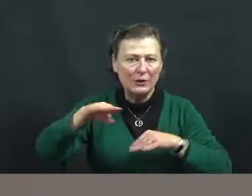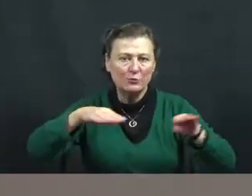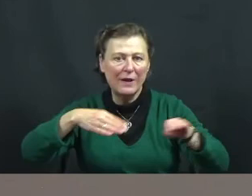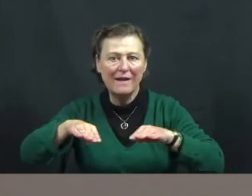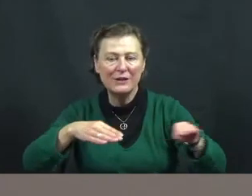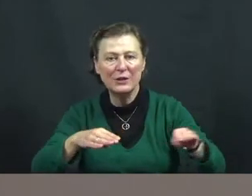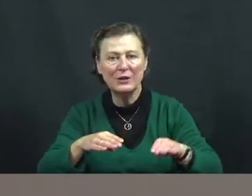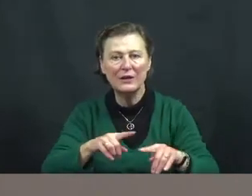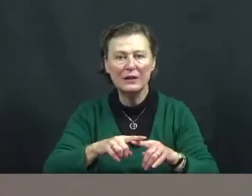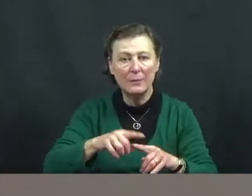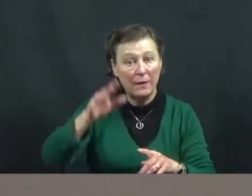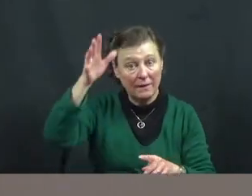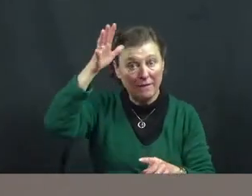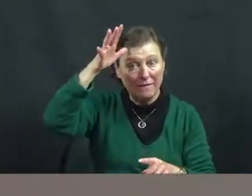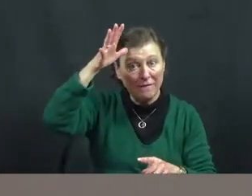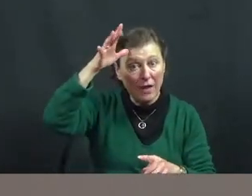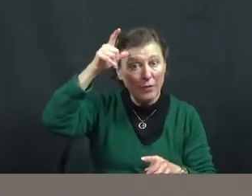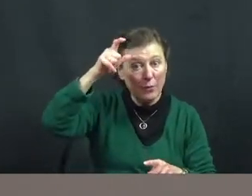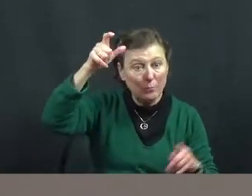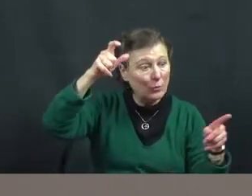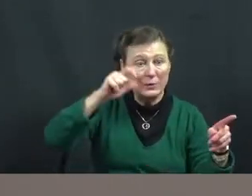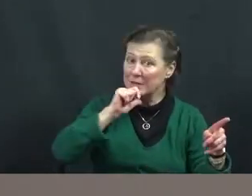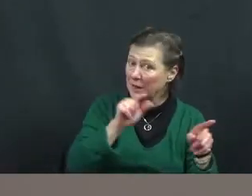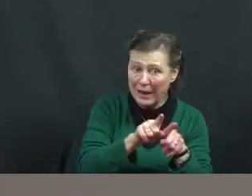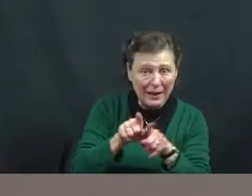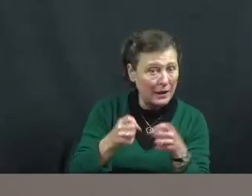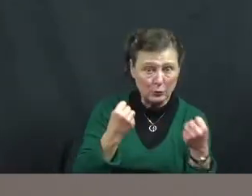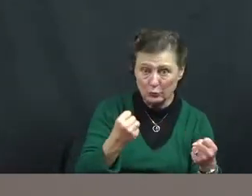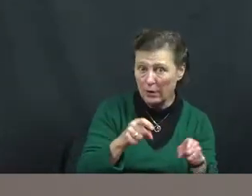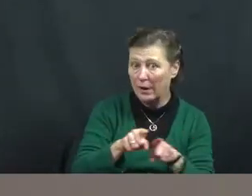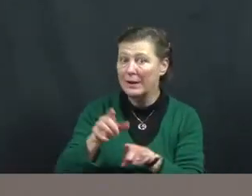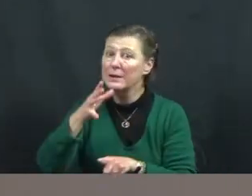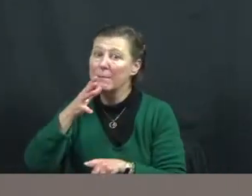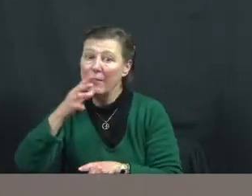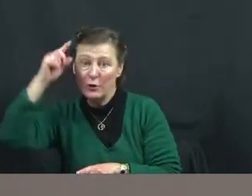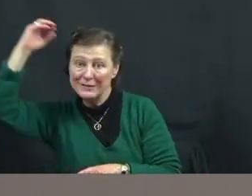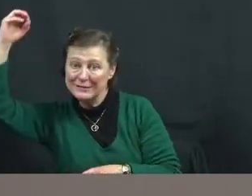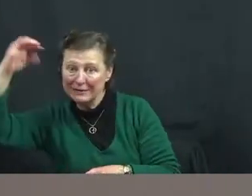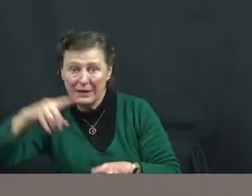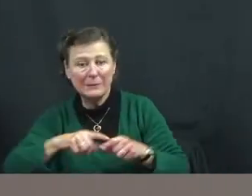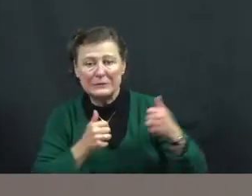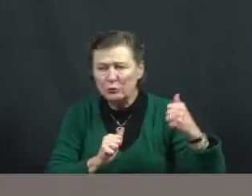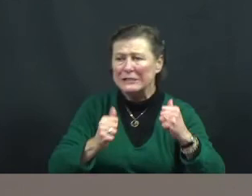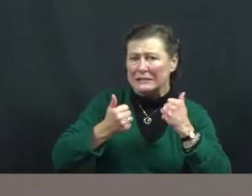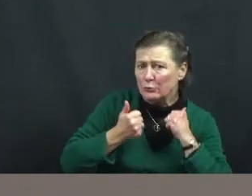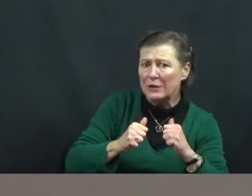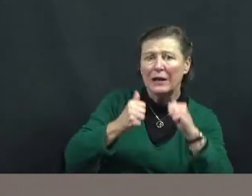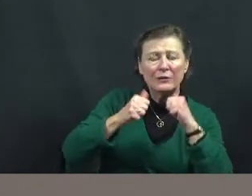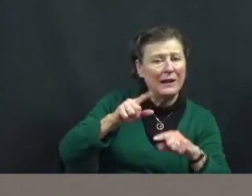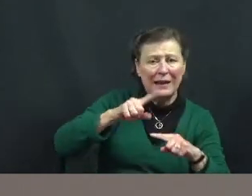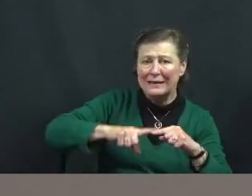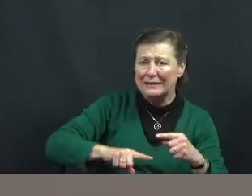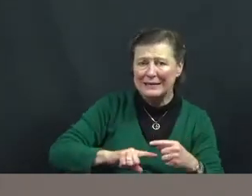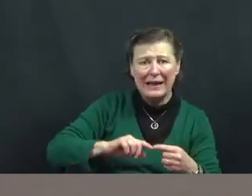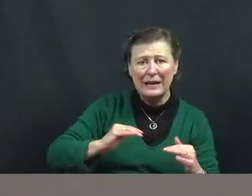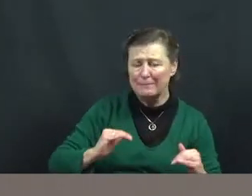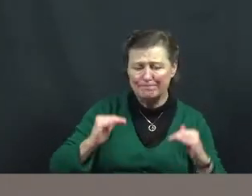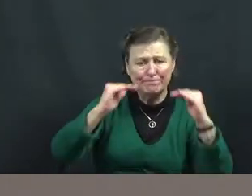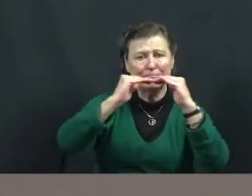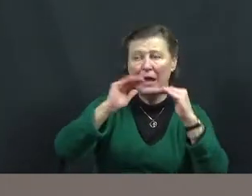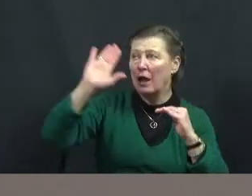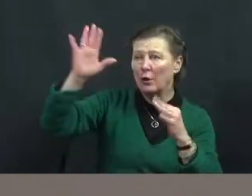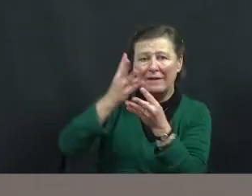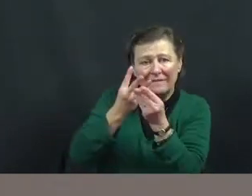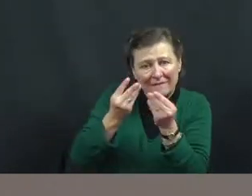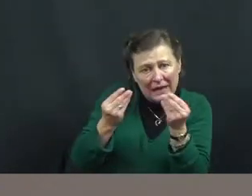Moon was not as strong as Mother Sun, and try as he might, he could not make up for her fading light. In the course